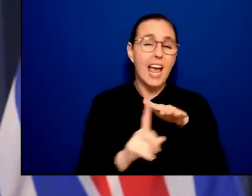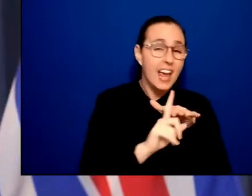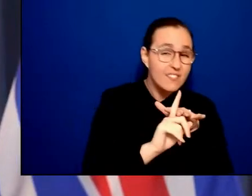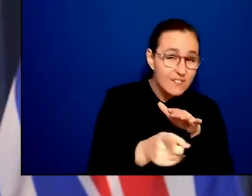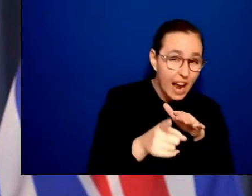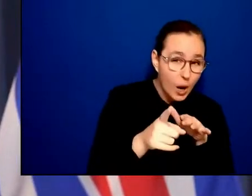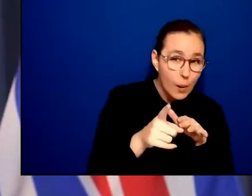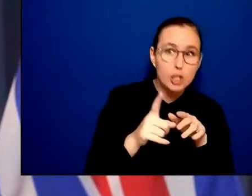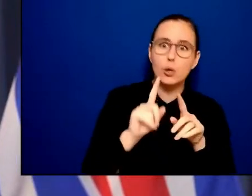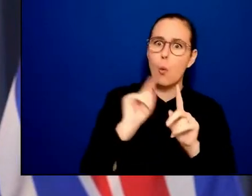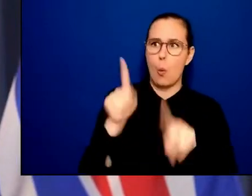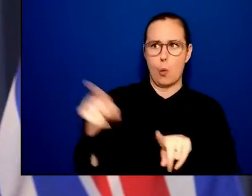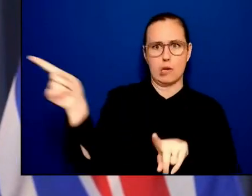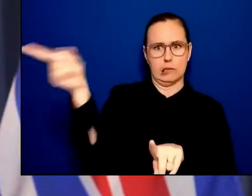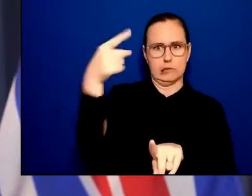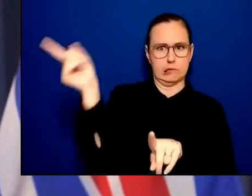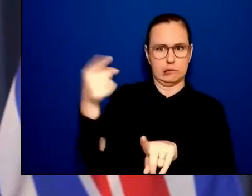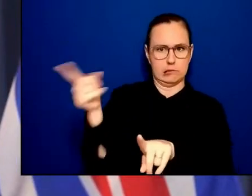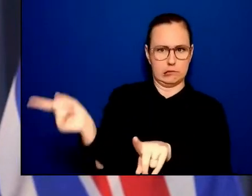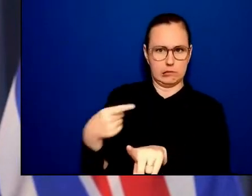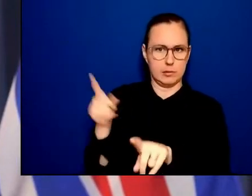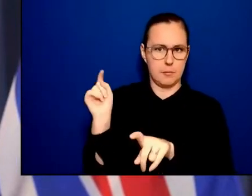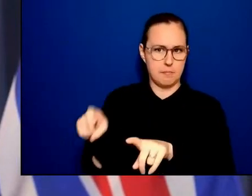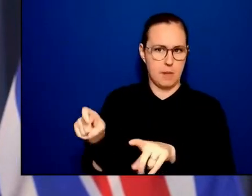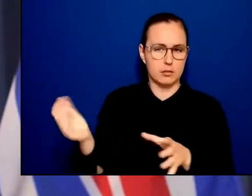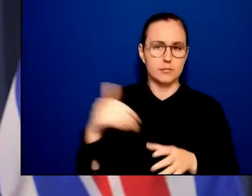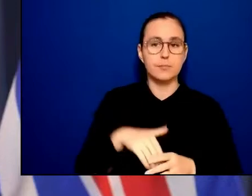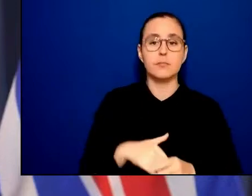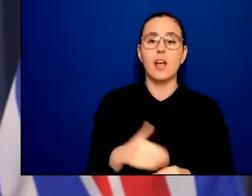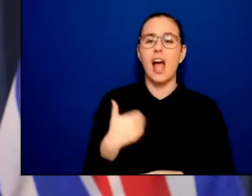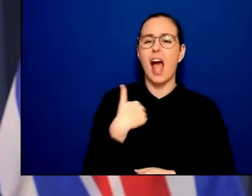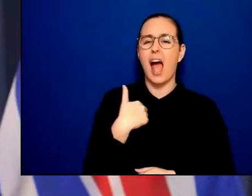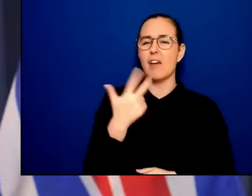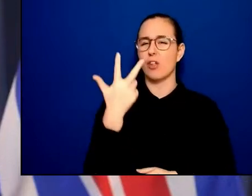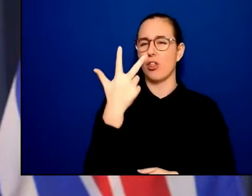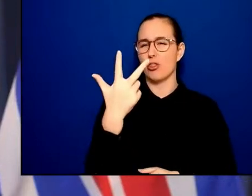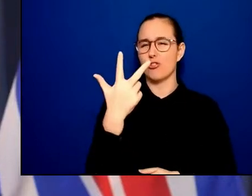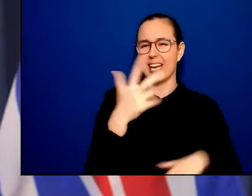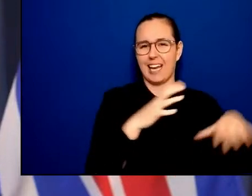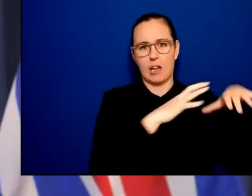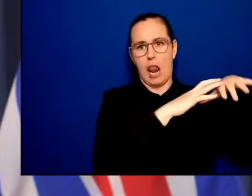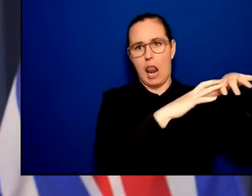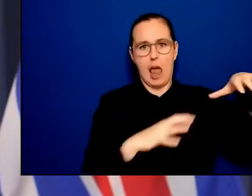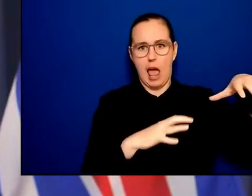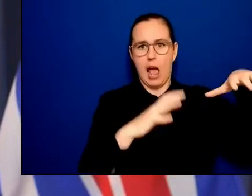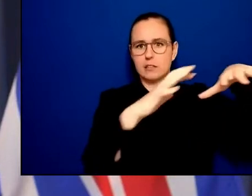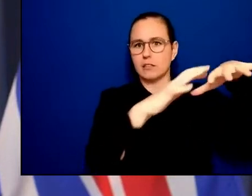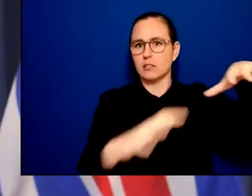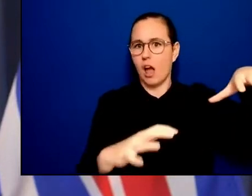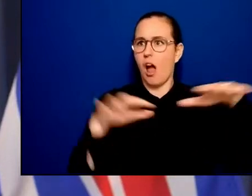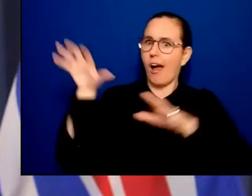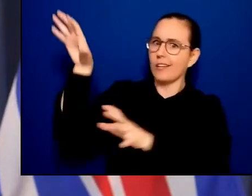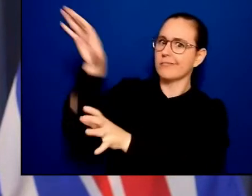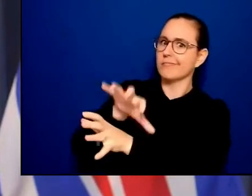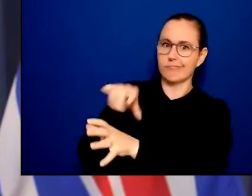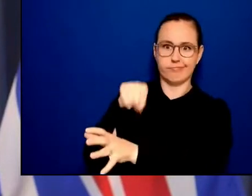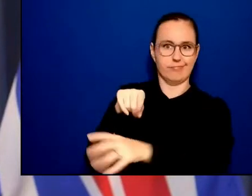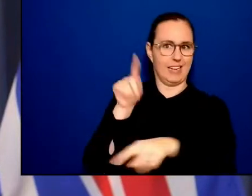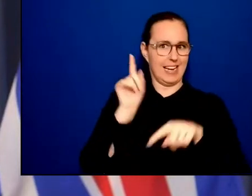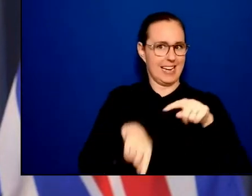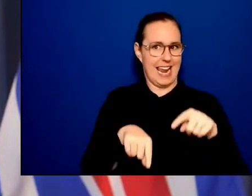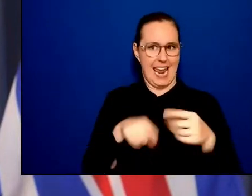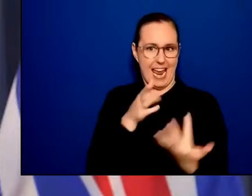highways, all of those stranded motorists have now been rescued and taken to shelter and appropriate supports in nearby